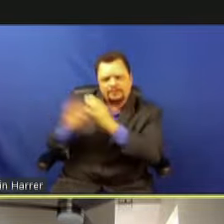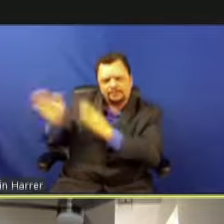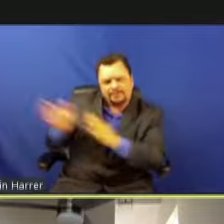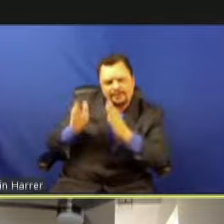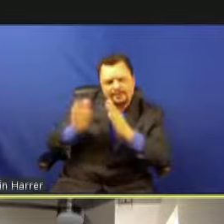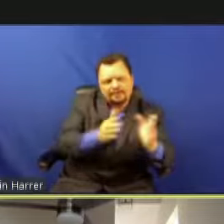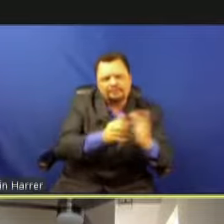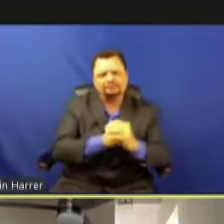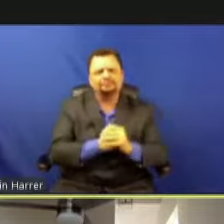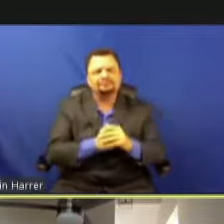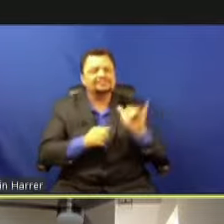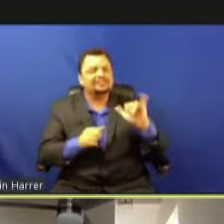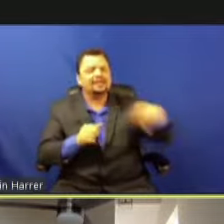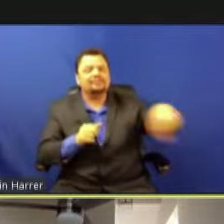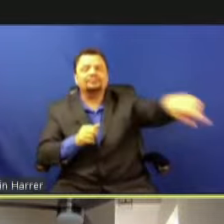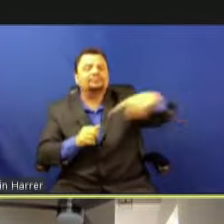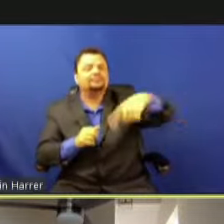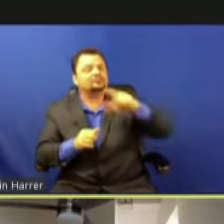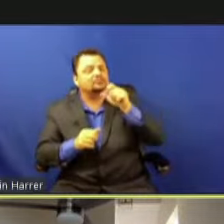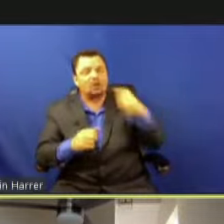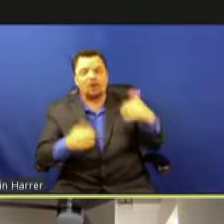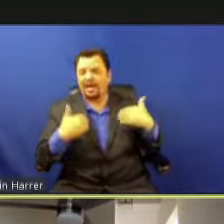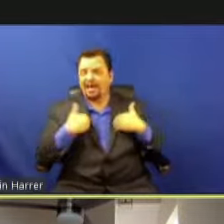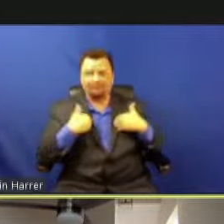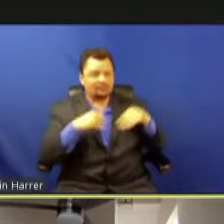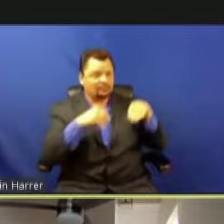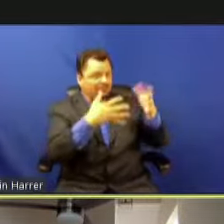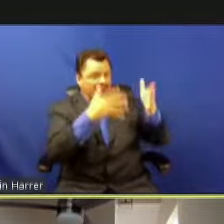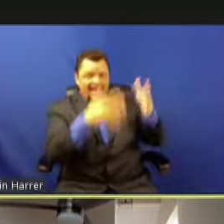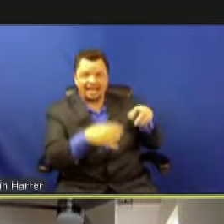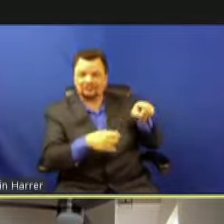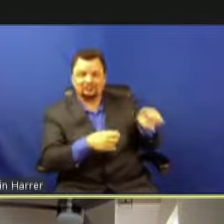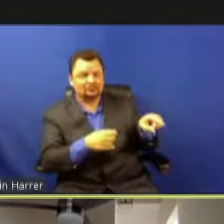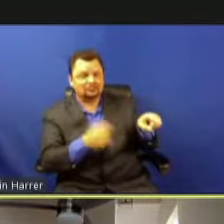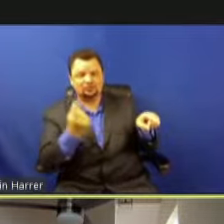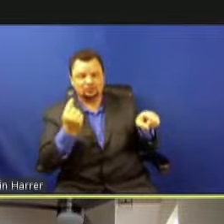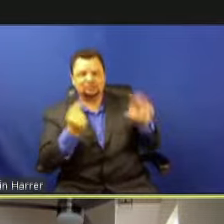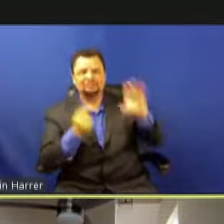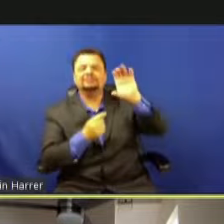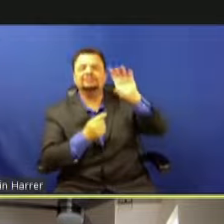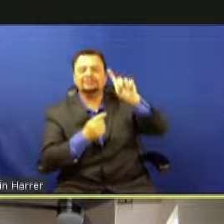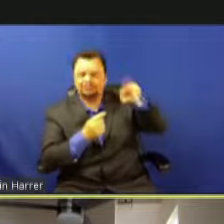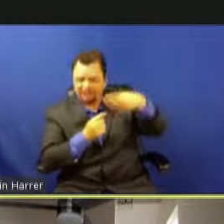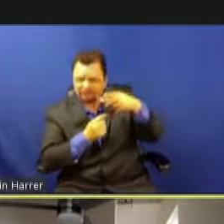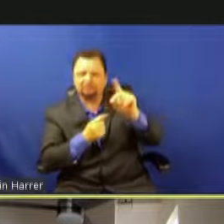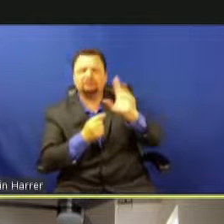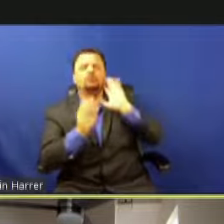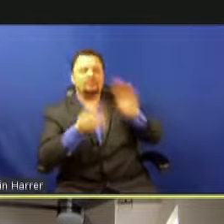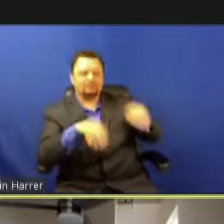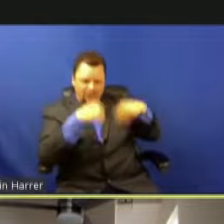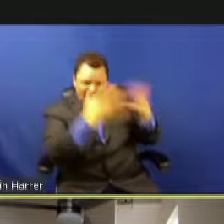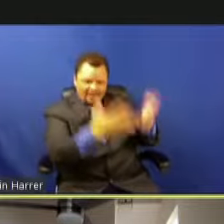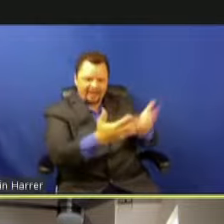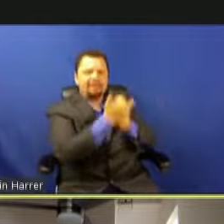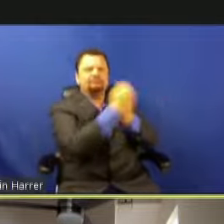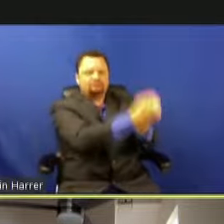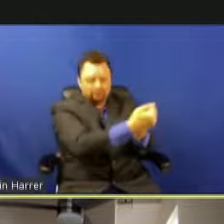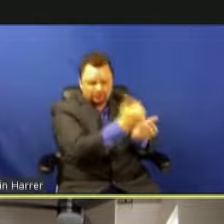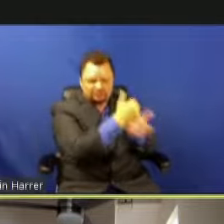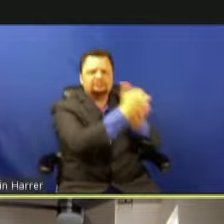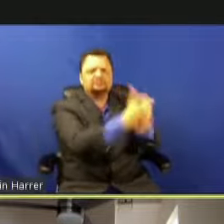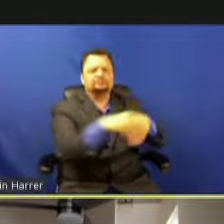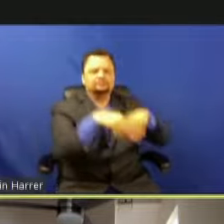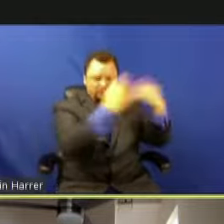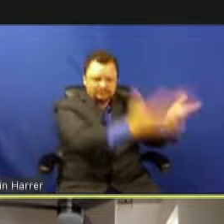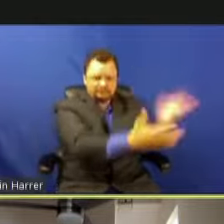CDPHE and the state are going to ensure that we provide that service. We're also happy to offer the vaccination convenience to long-term